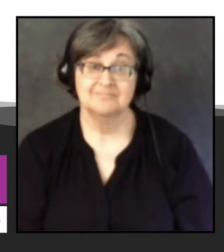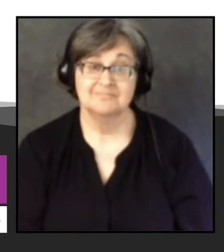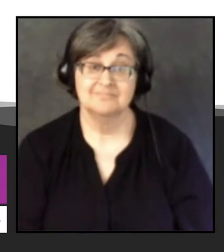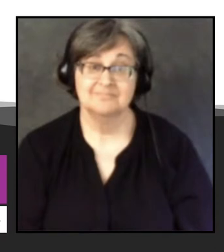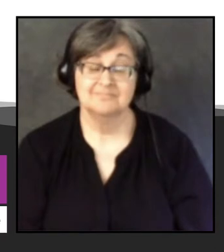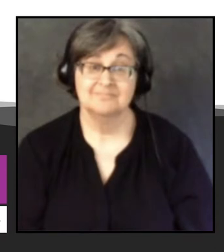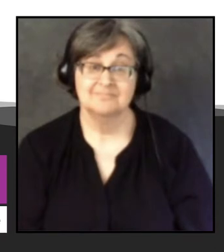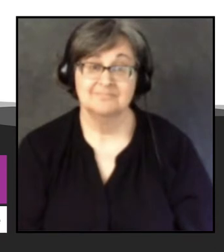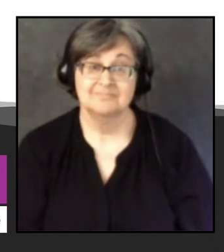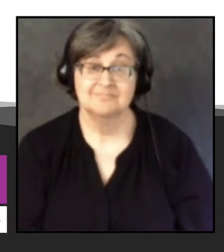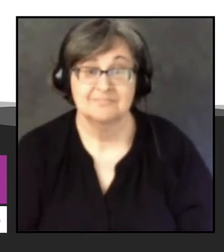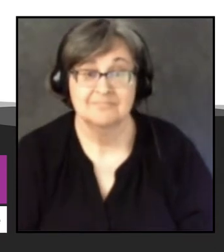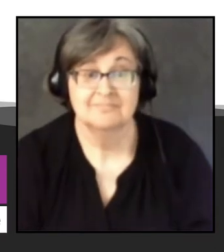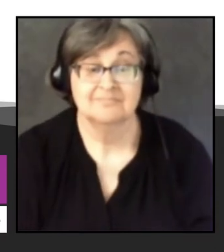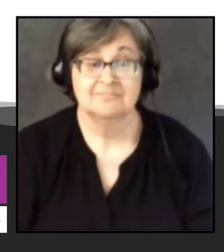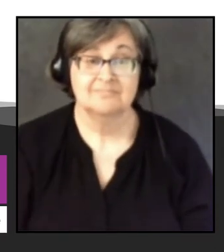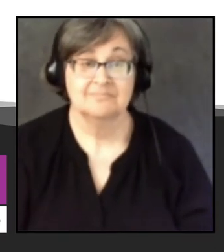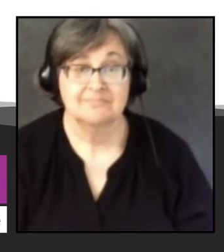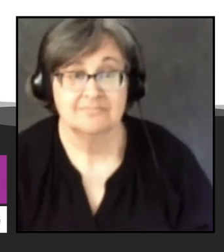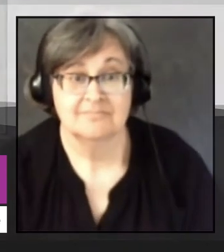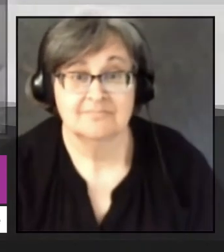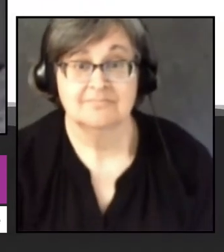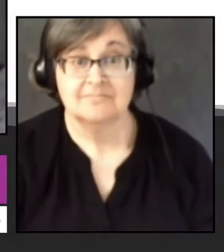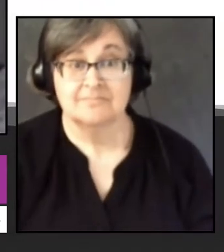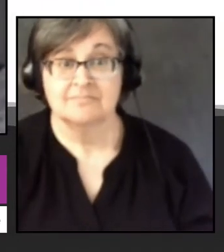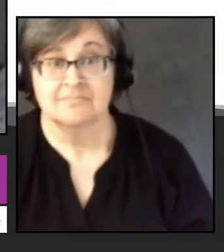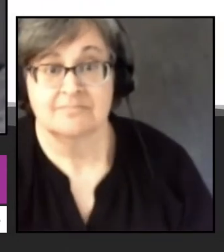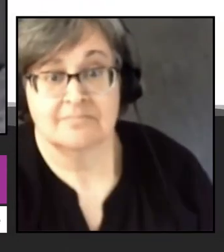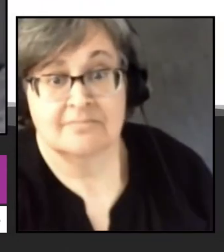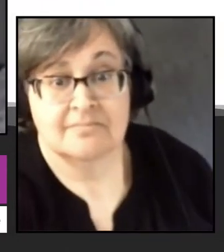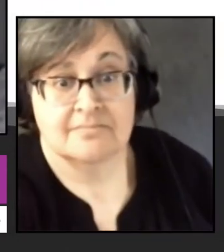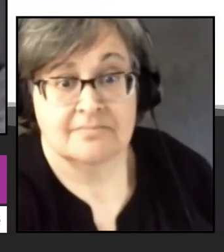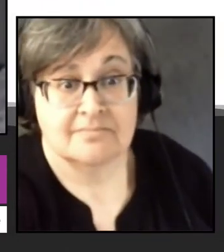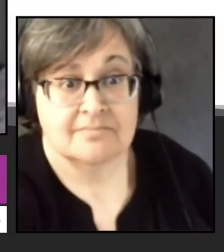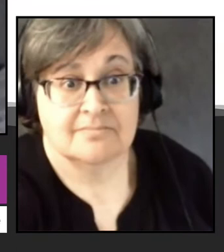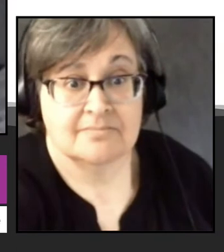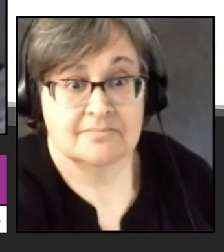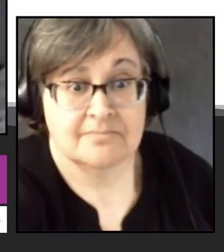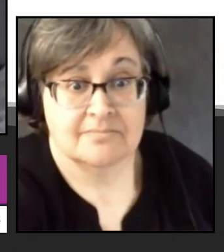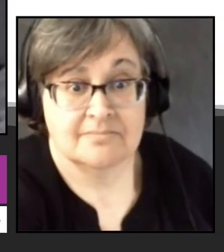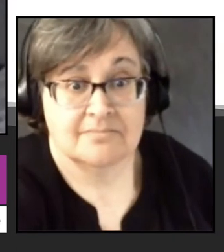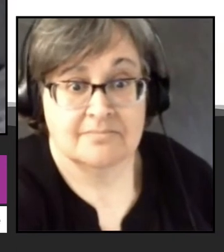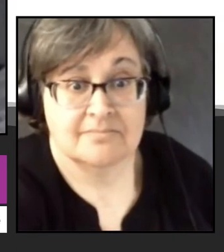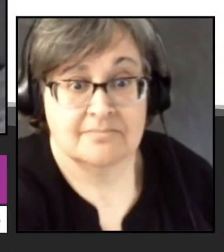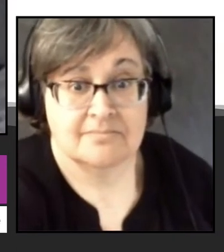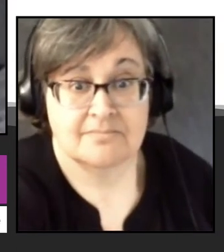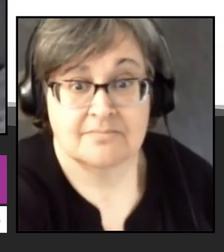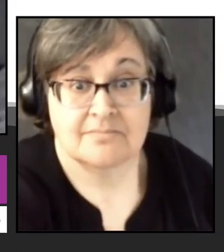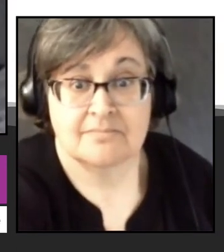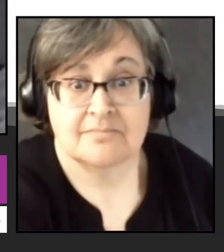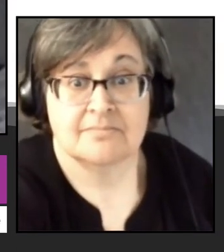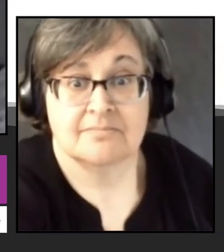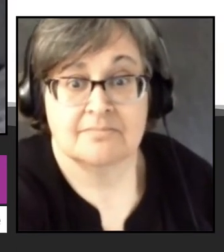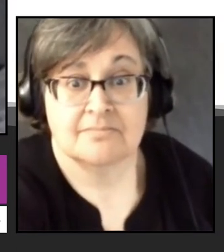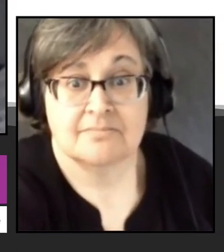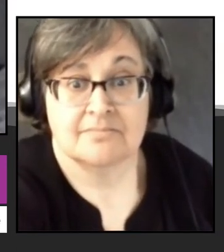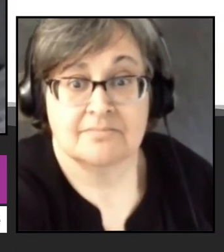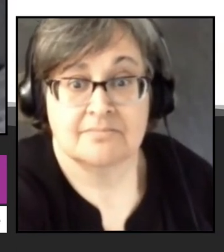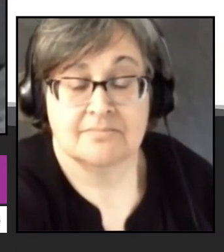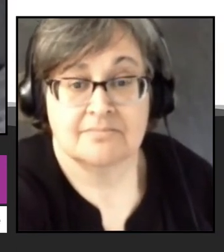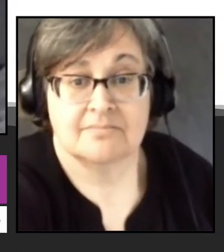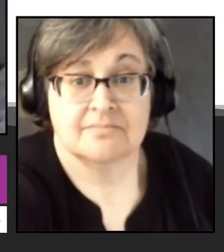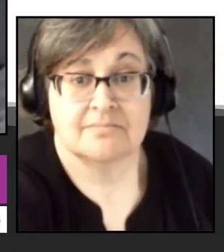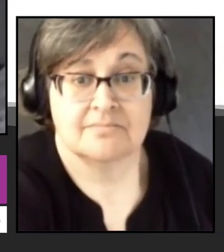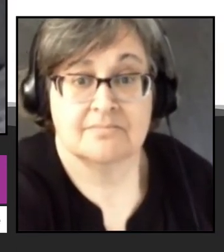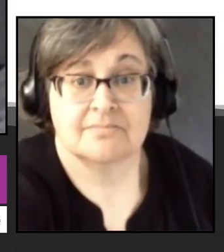He's not here today. I forgot to describe myself, sorry. I am wearing a white tank top. I have long black braids and I am